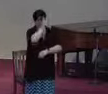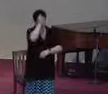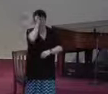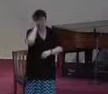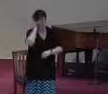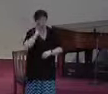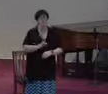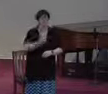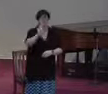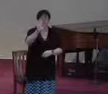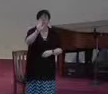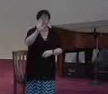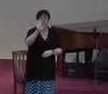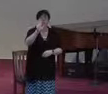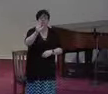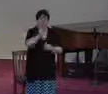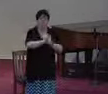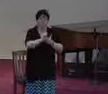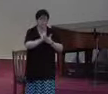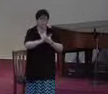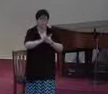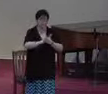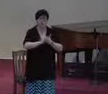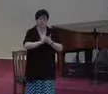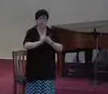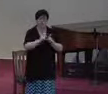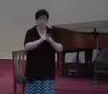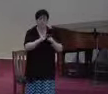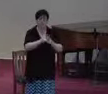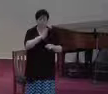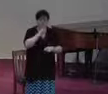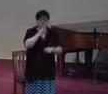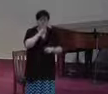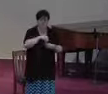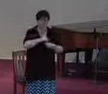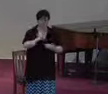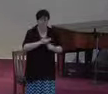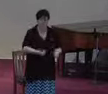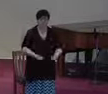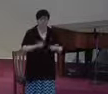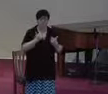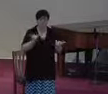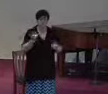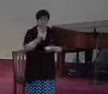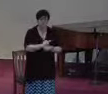that your written word speaks into our lives today.